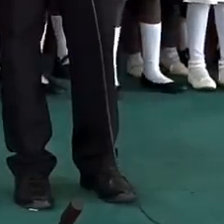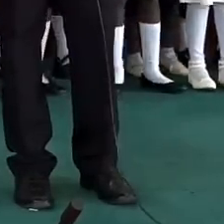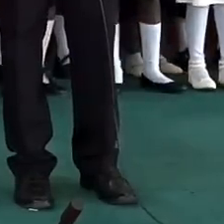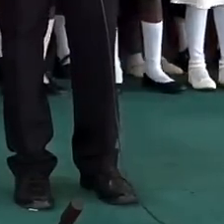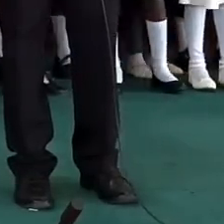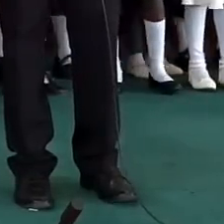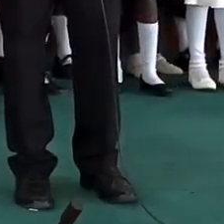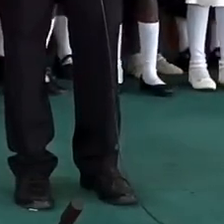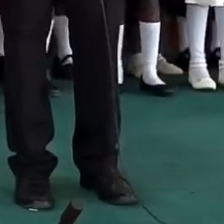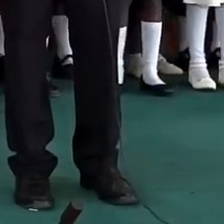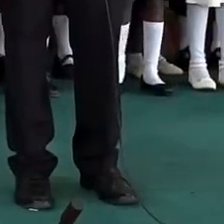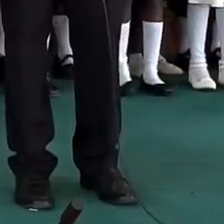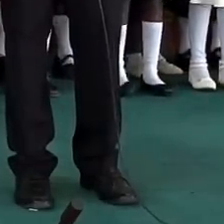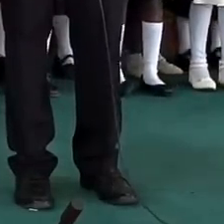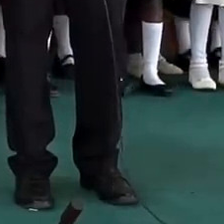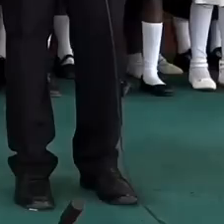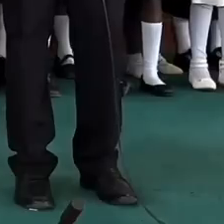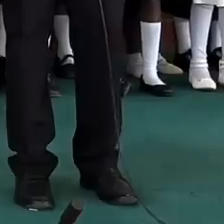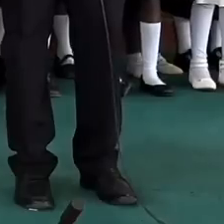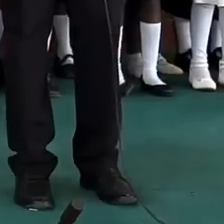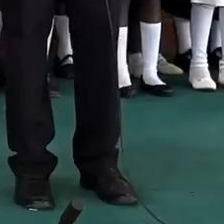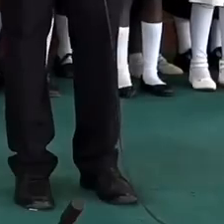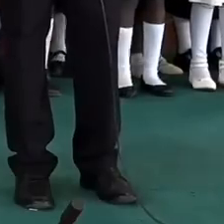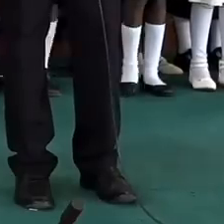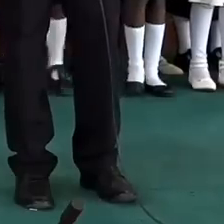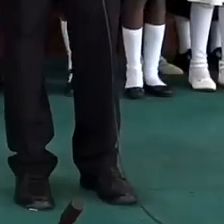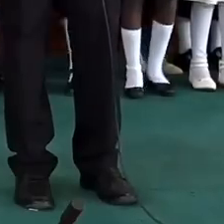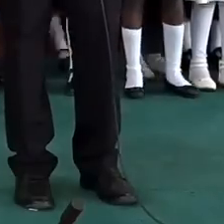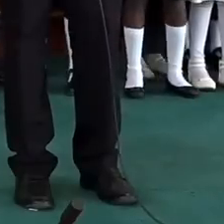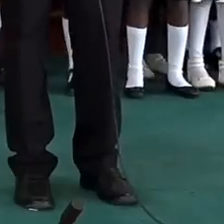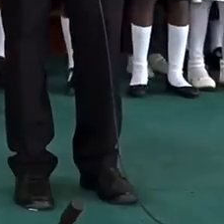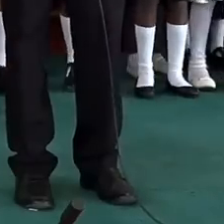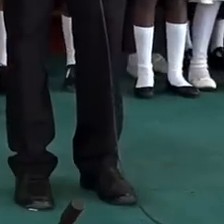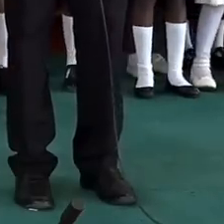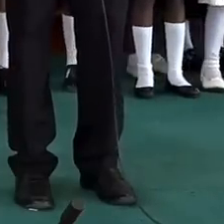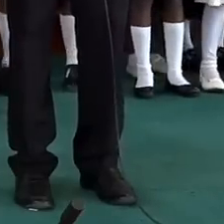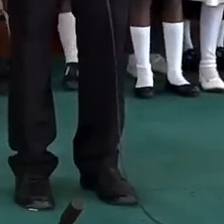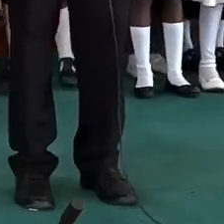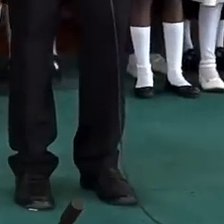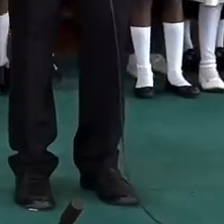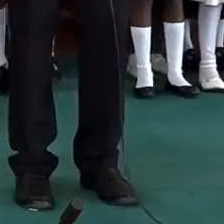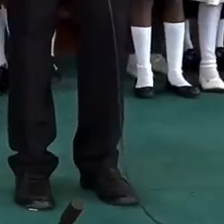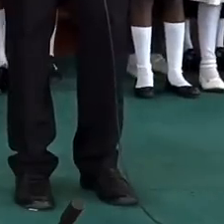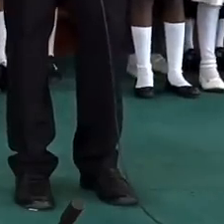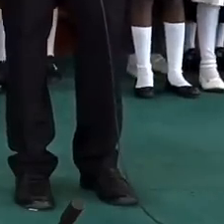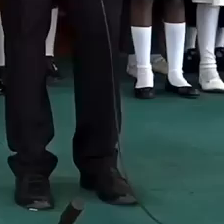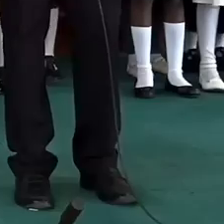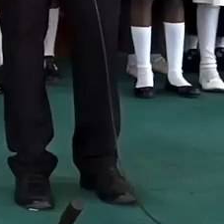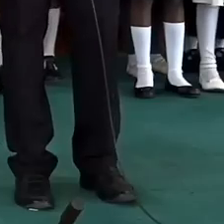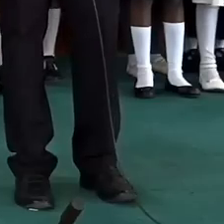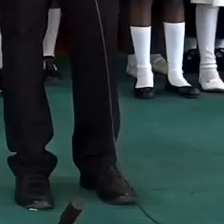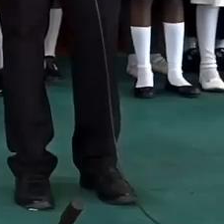Open wide thy arms, O God. Come, come,